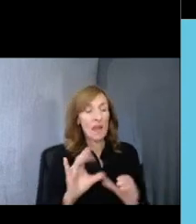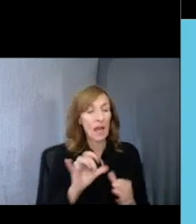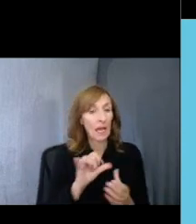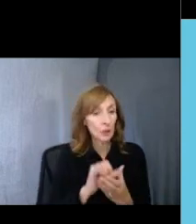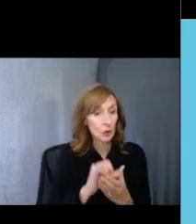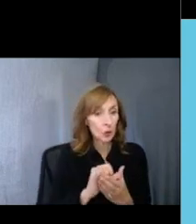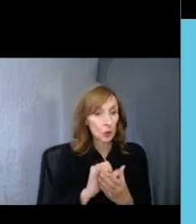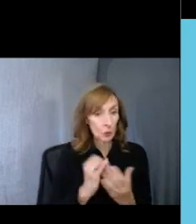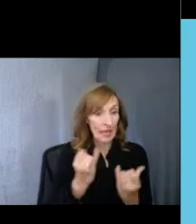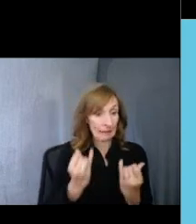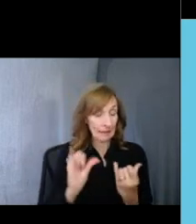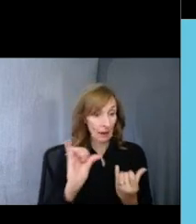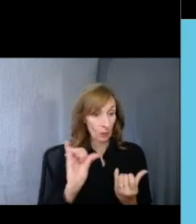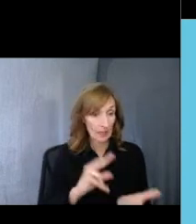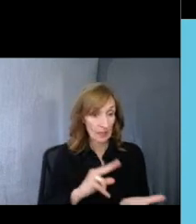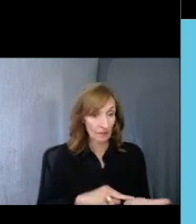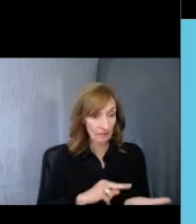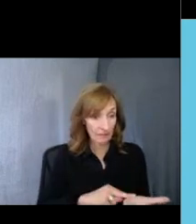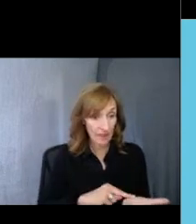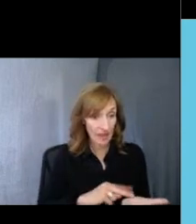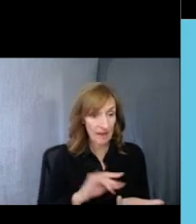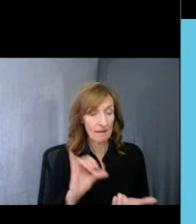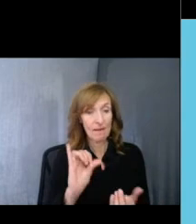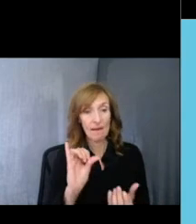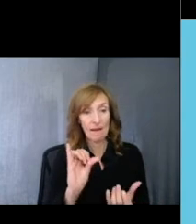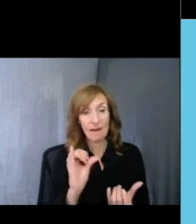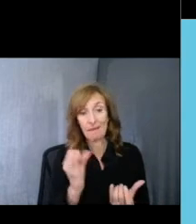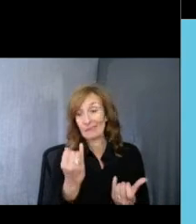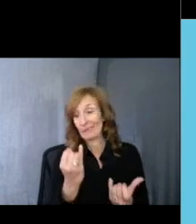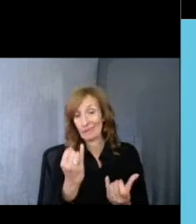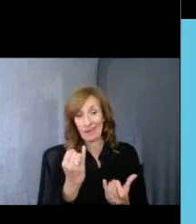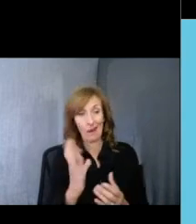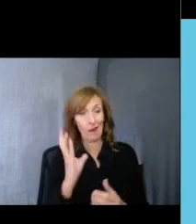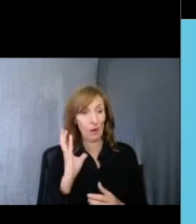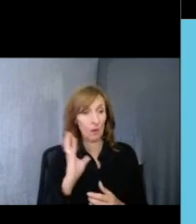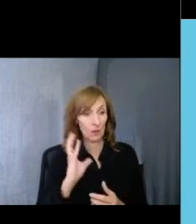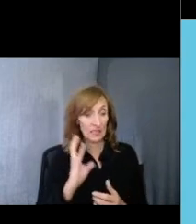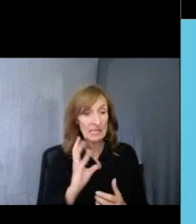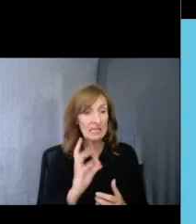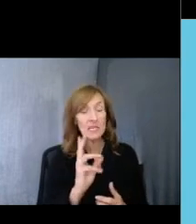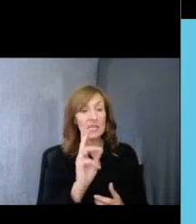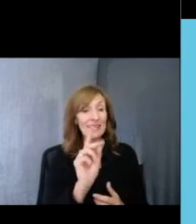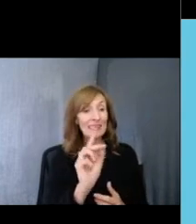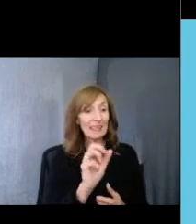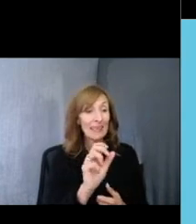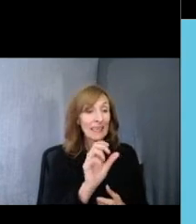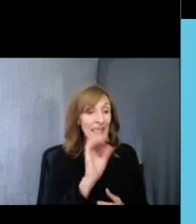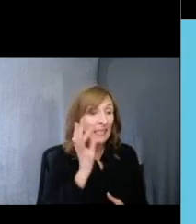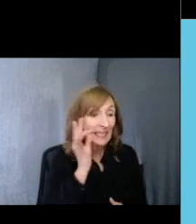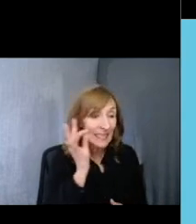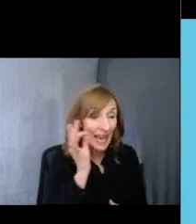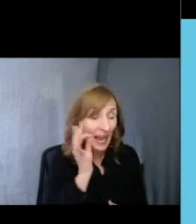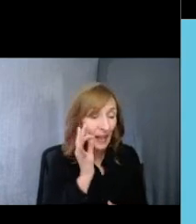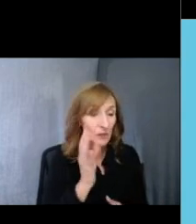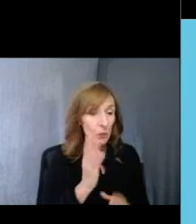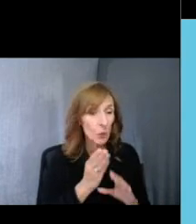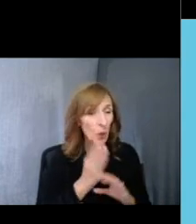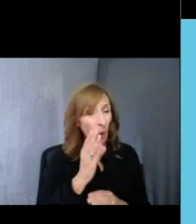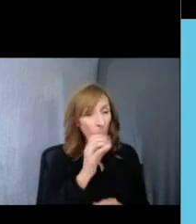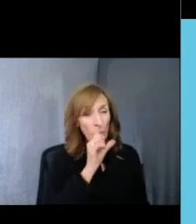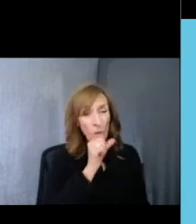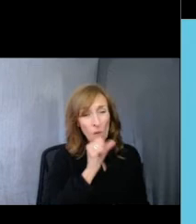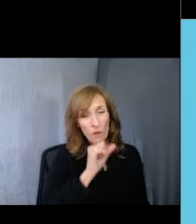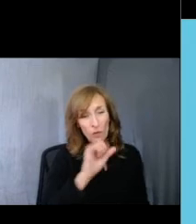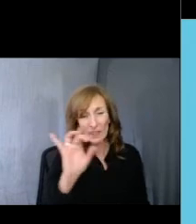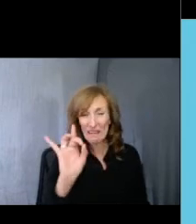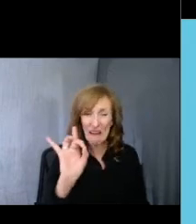my cats start to get above 7 or 8 years of age. I'm going to do some routine blood work because I want to catch disease early. So I think